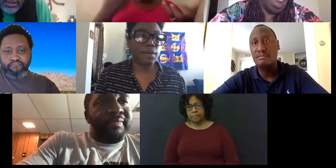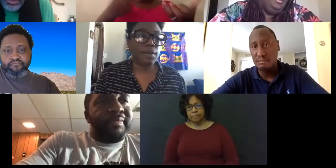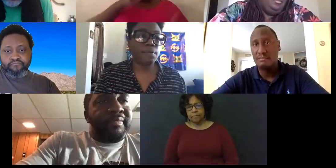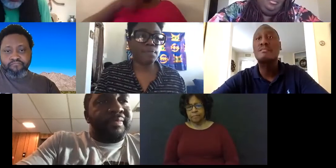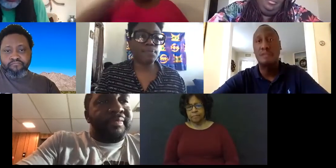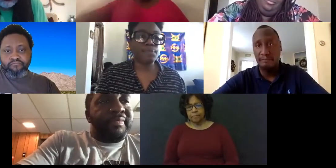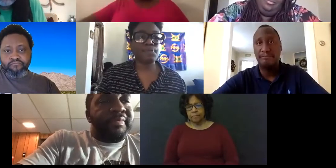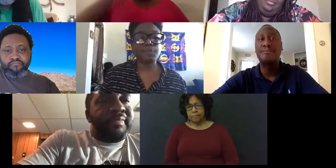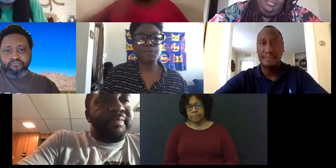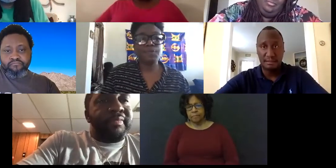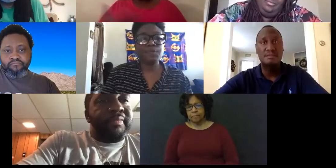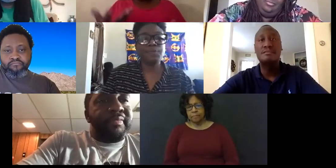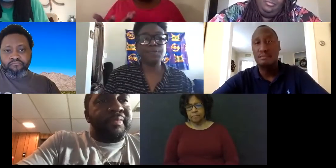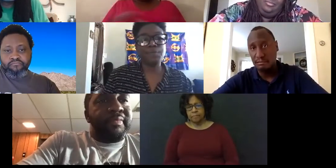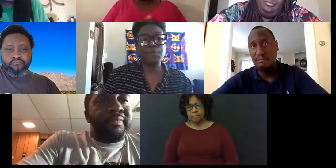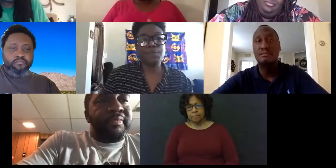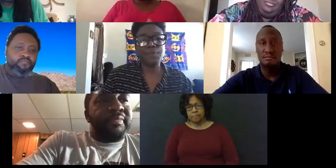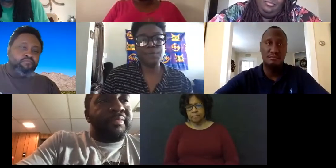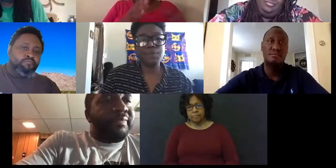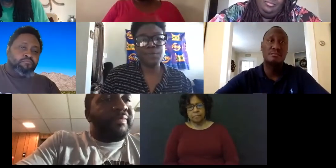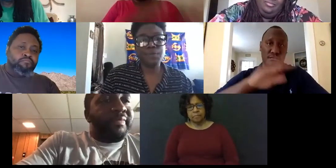Thanks. Let's go to Jaleel.